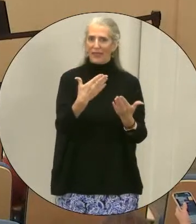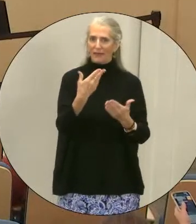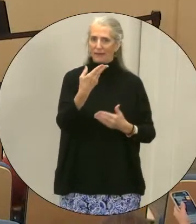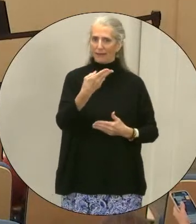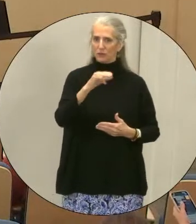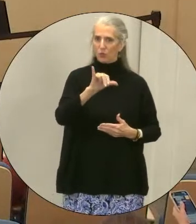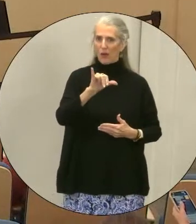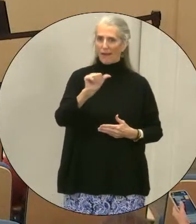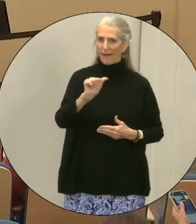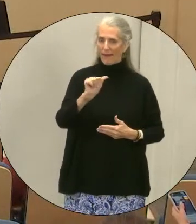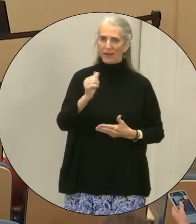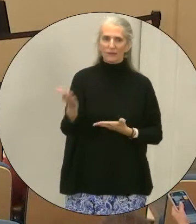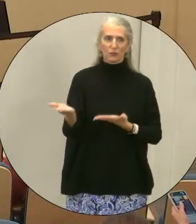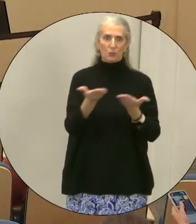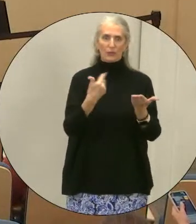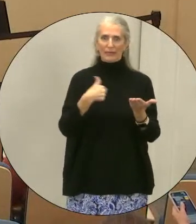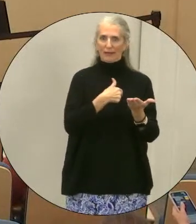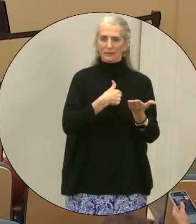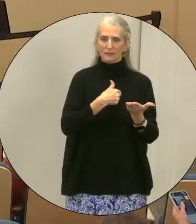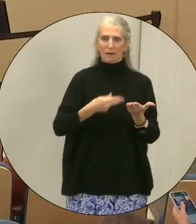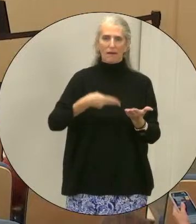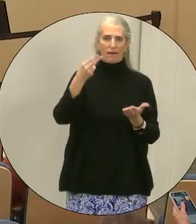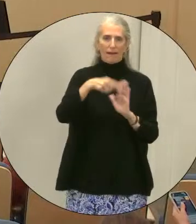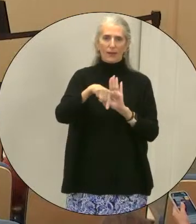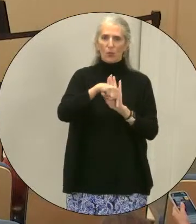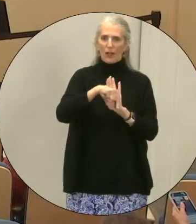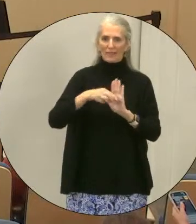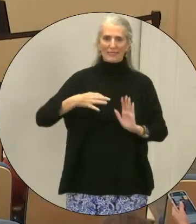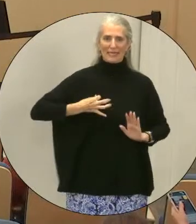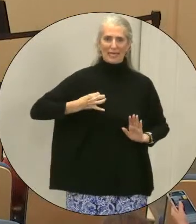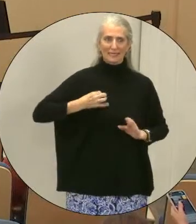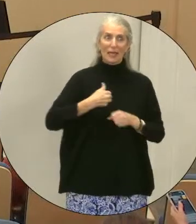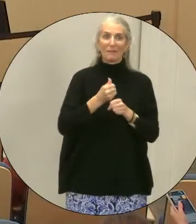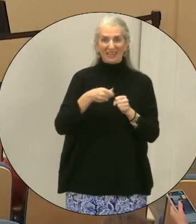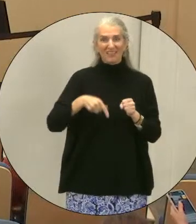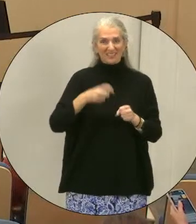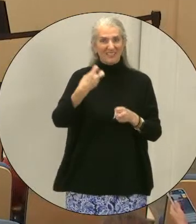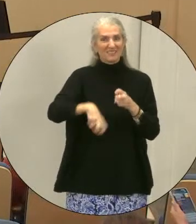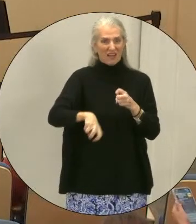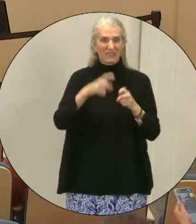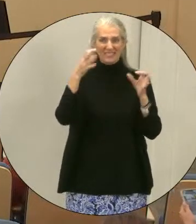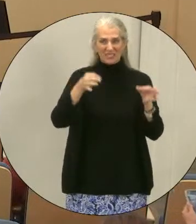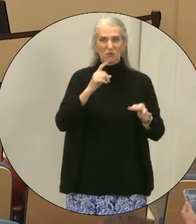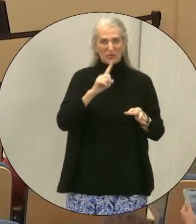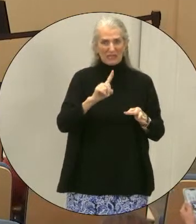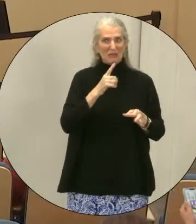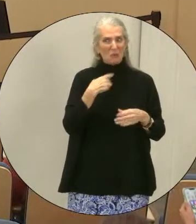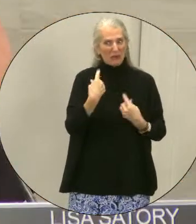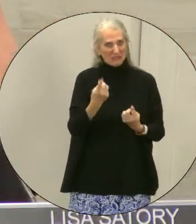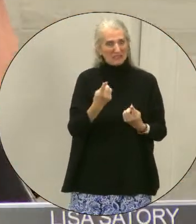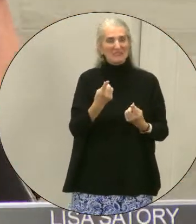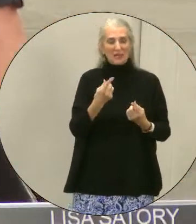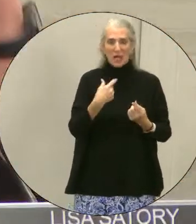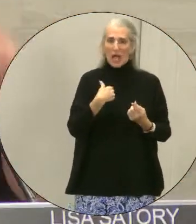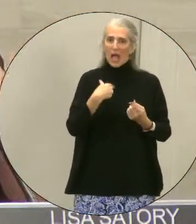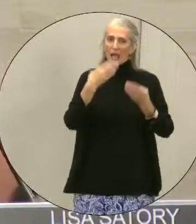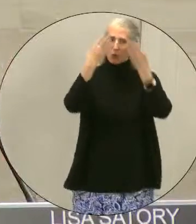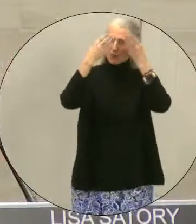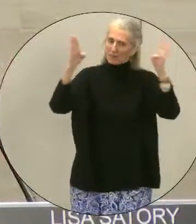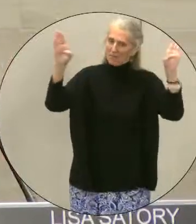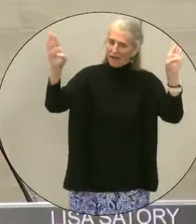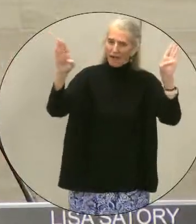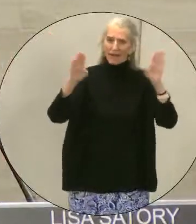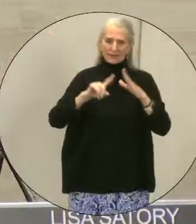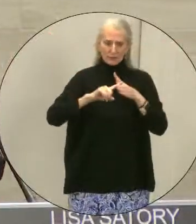such high-quality candidates and making this such a tough decision. I mean, it really was, and I really went into it with an open mind, and